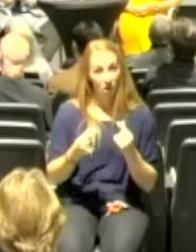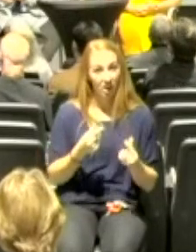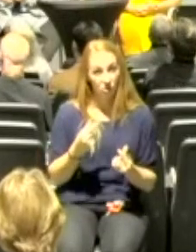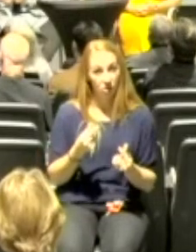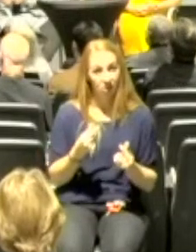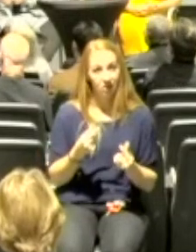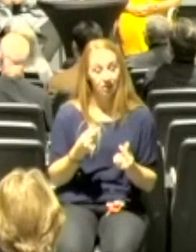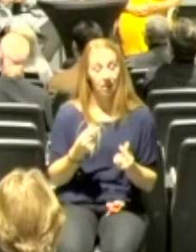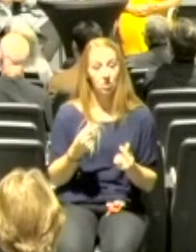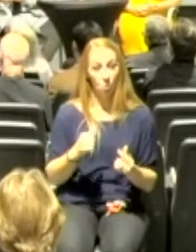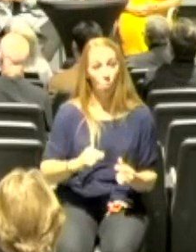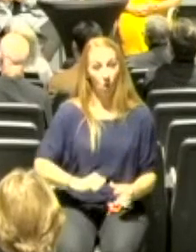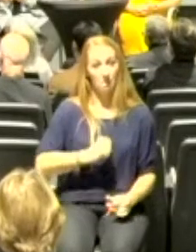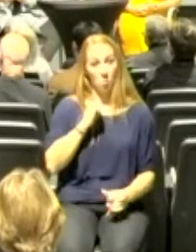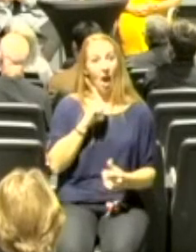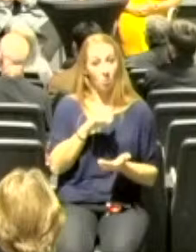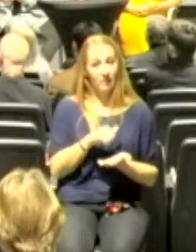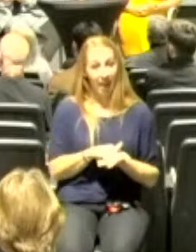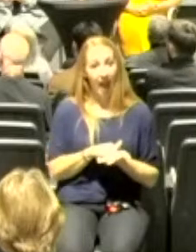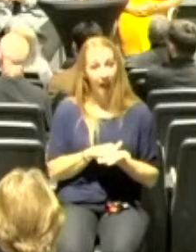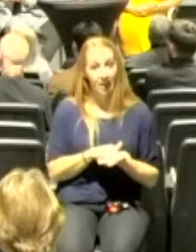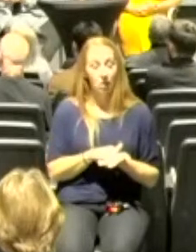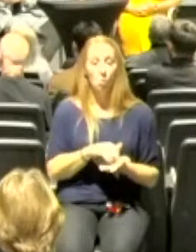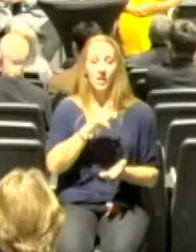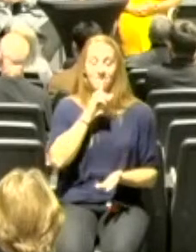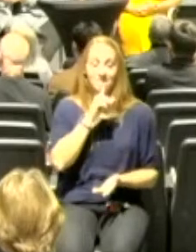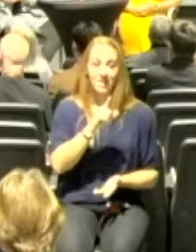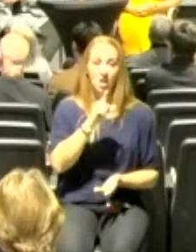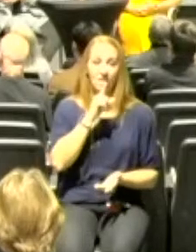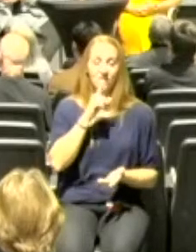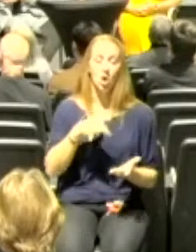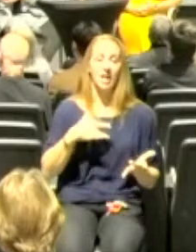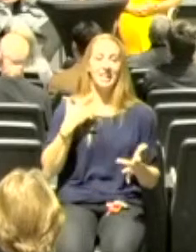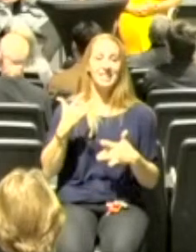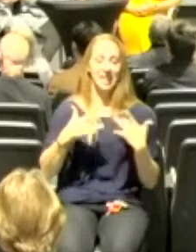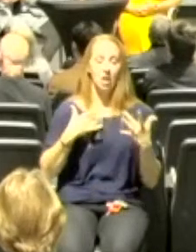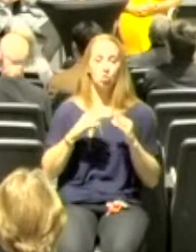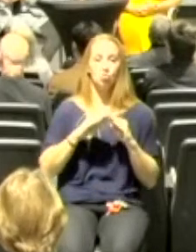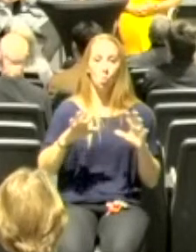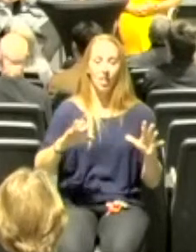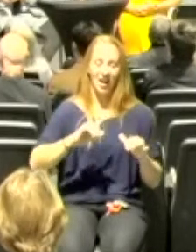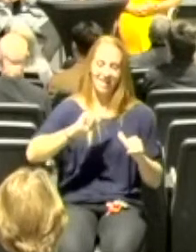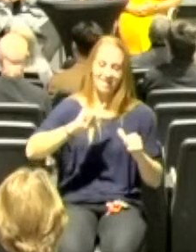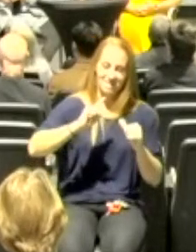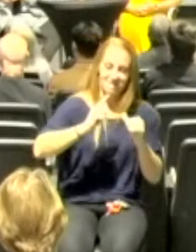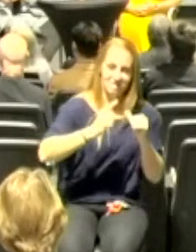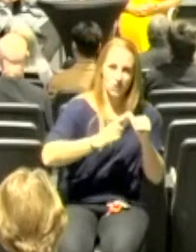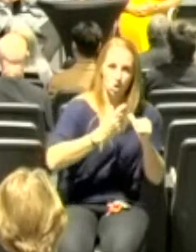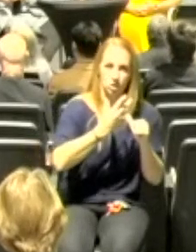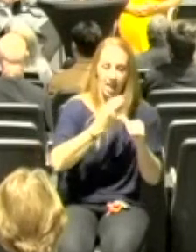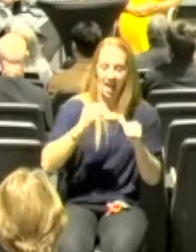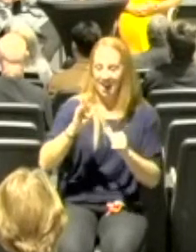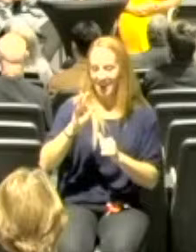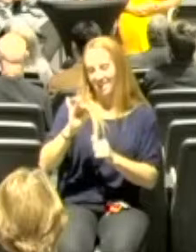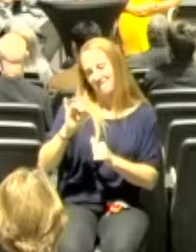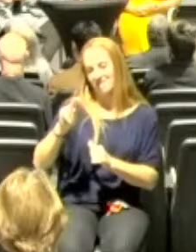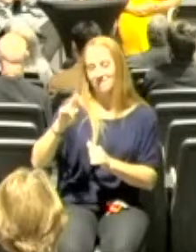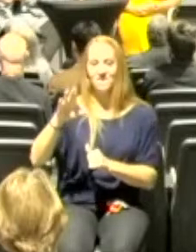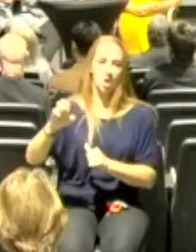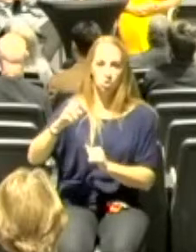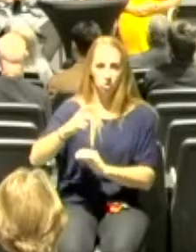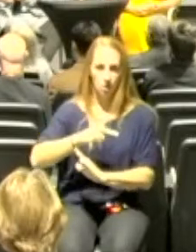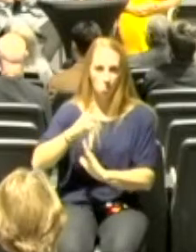it as a point of pride, yes. And we're very, very excited to roll out a First and Fierce programming that